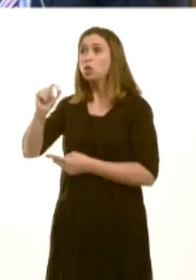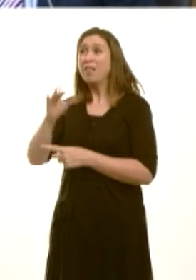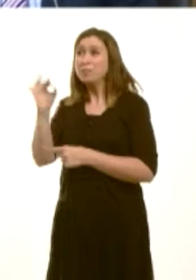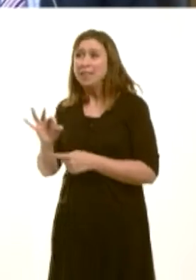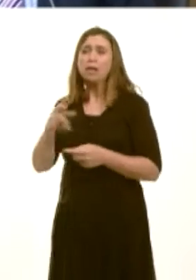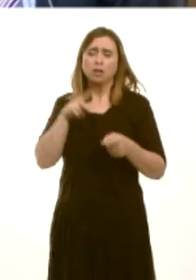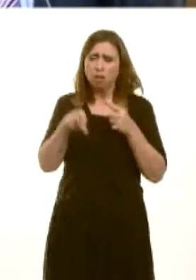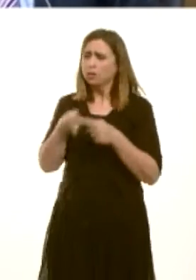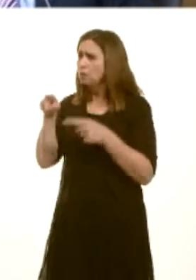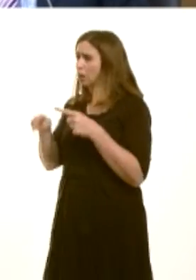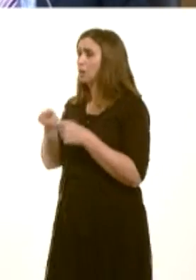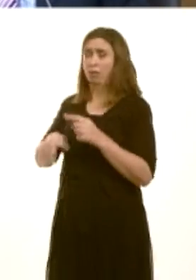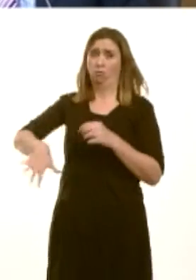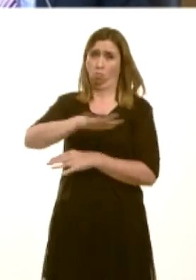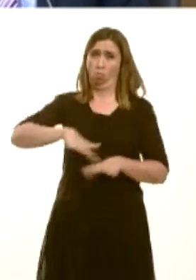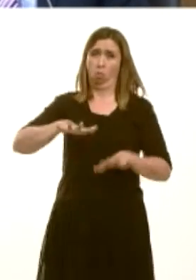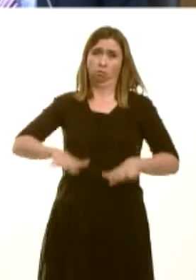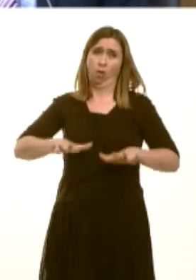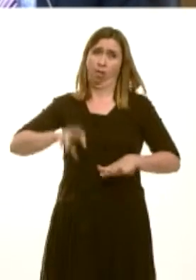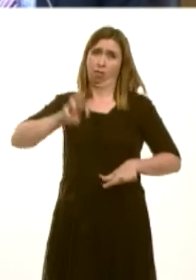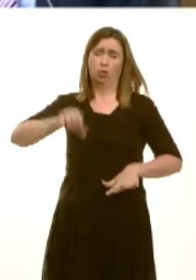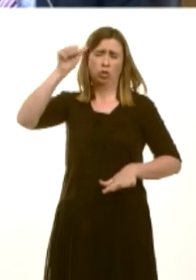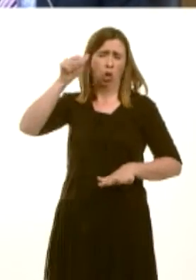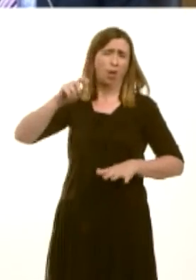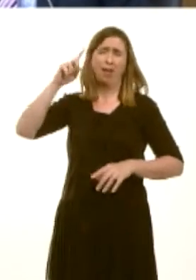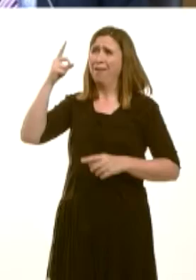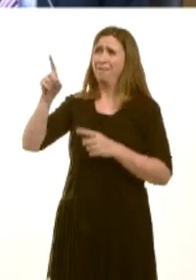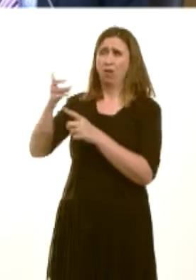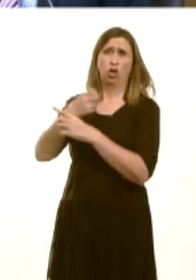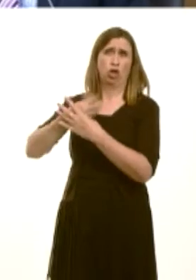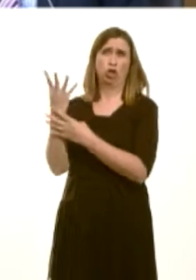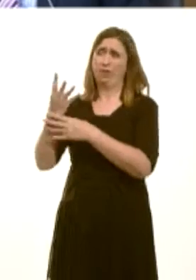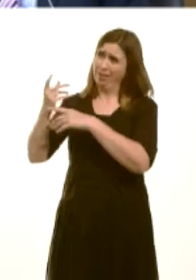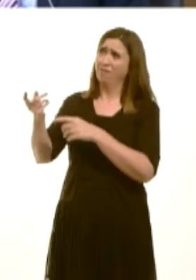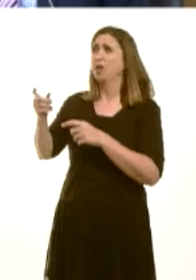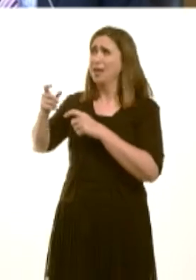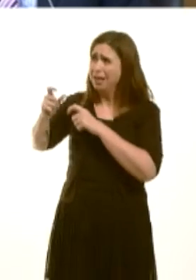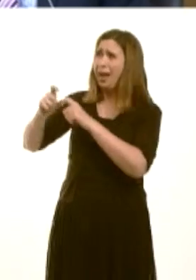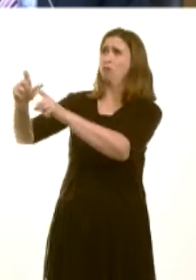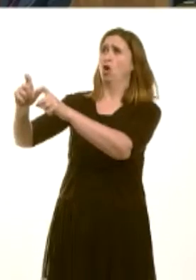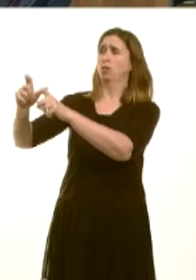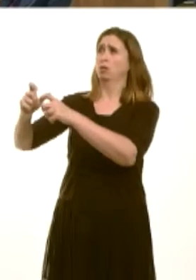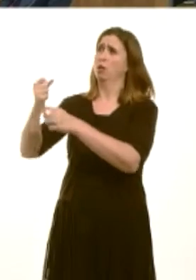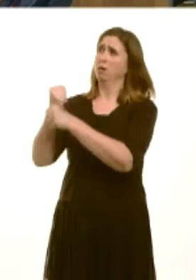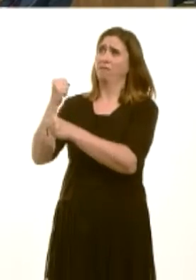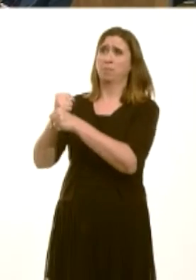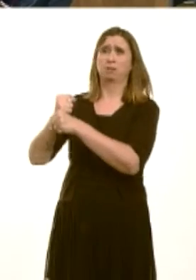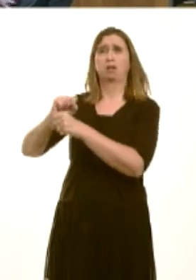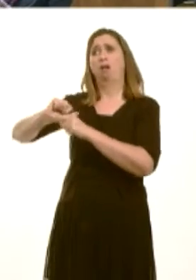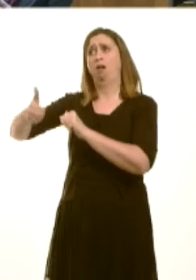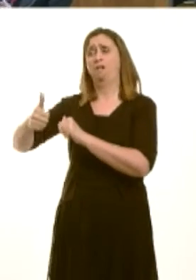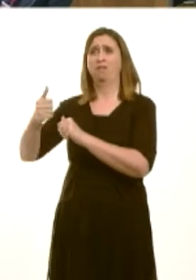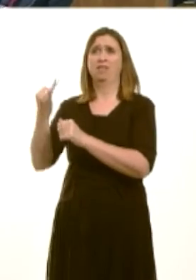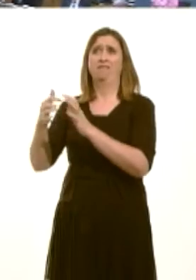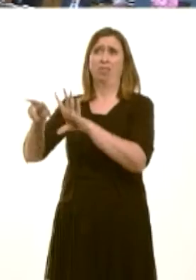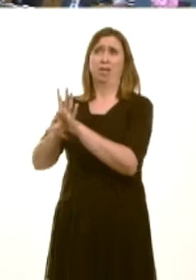we all know, and the people of Wales know, it would be an unmitigated disaster in recent history if the Tories were returned on the 7th of May.